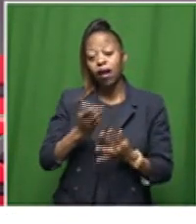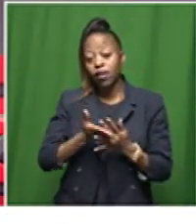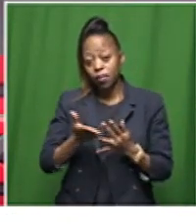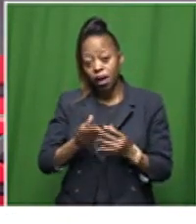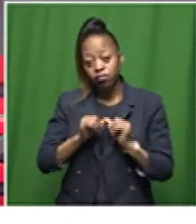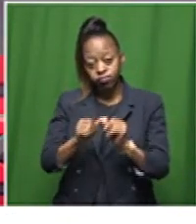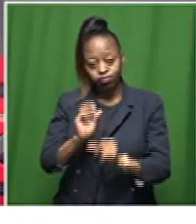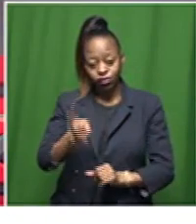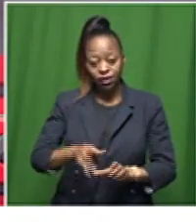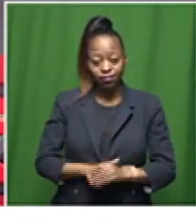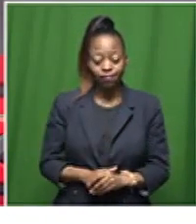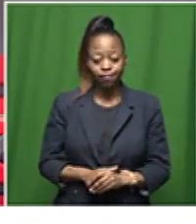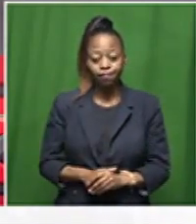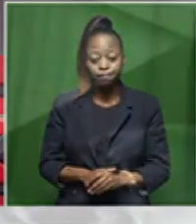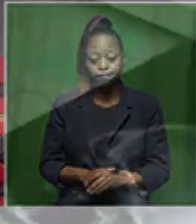ad break.